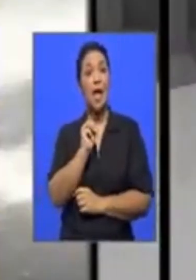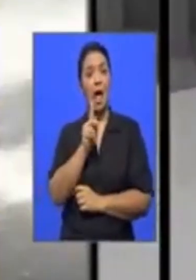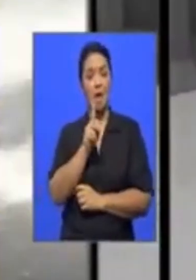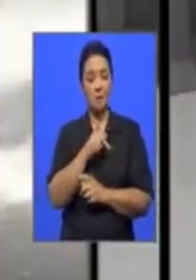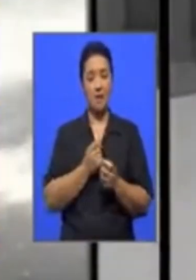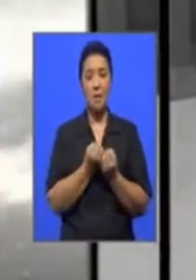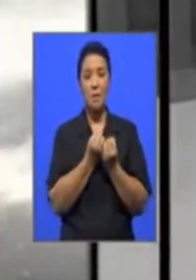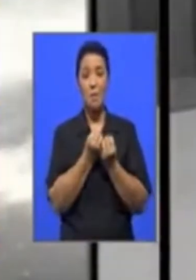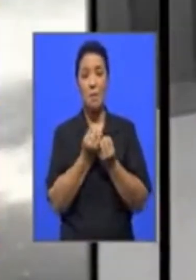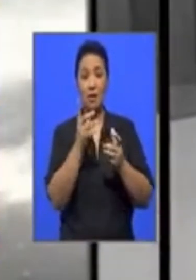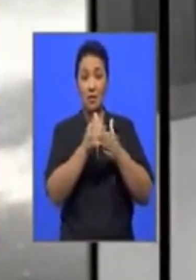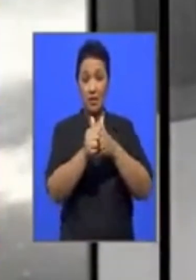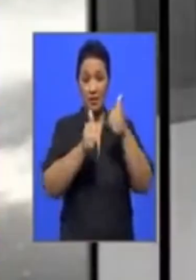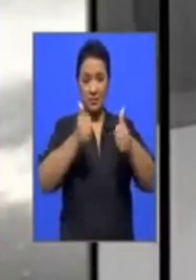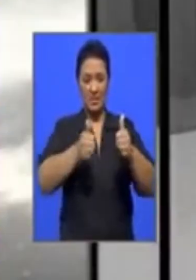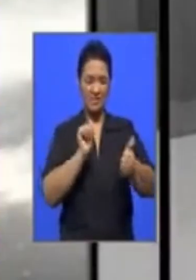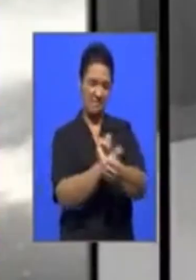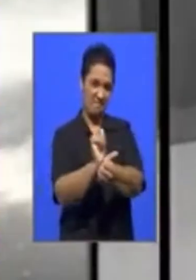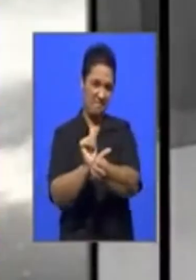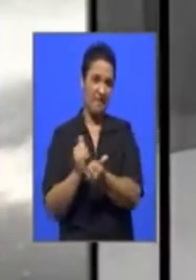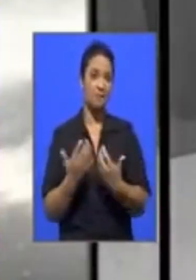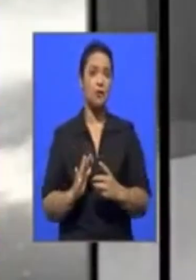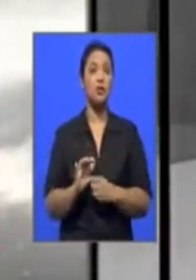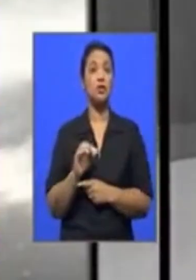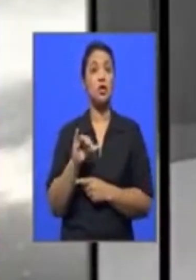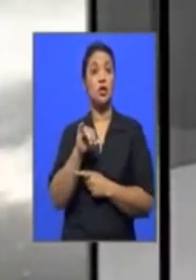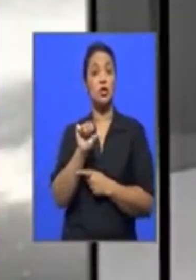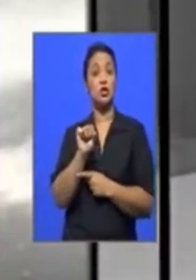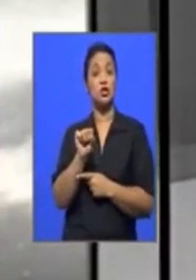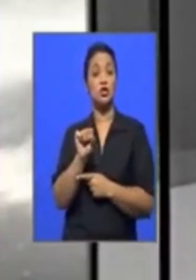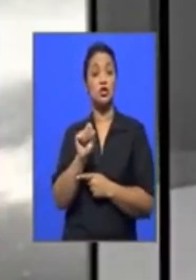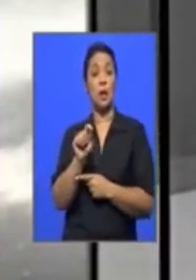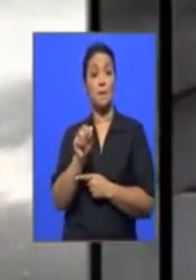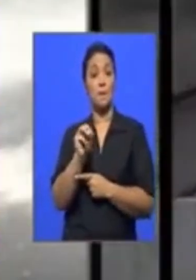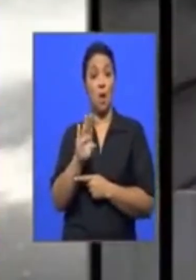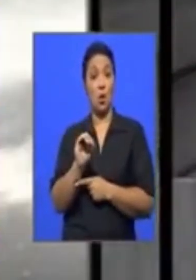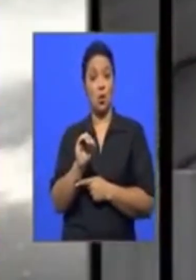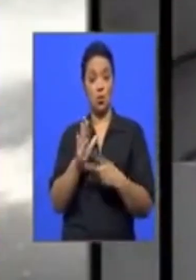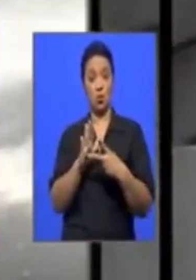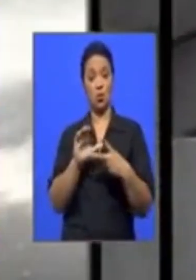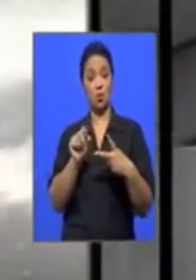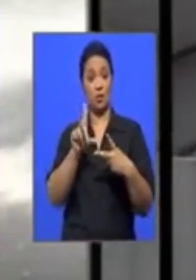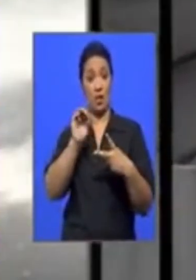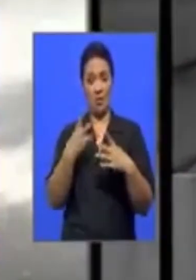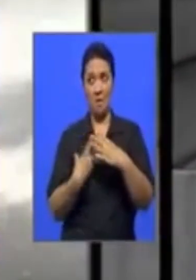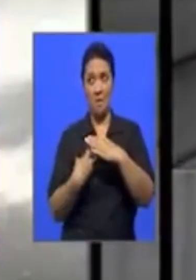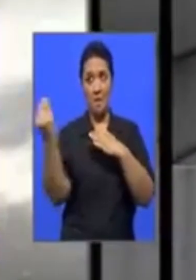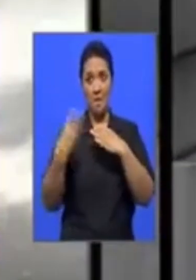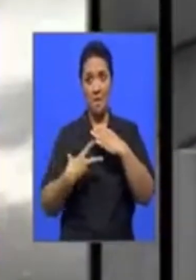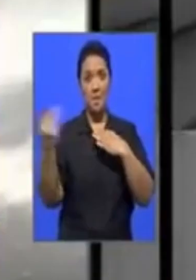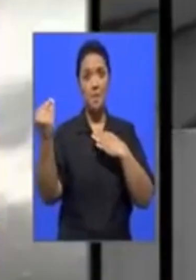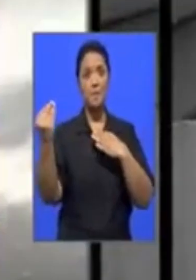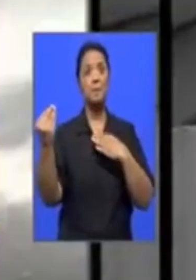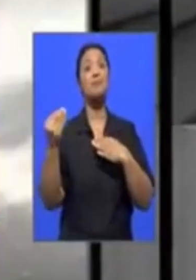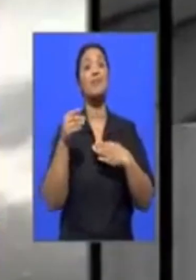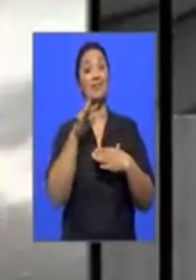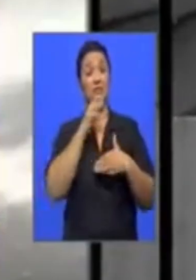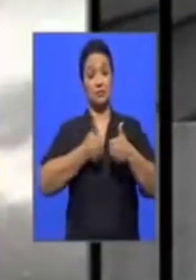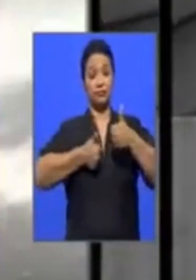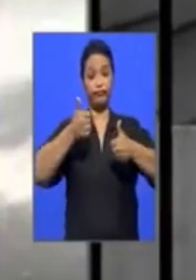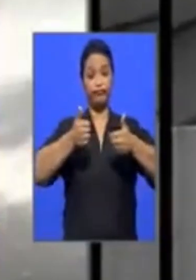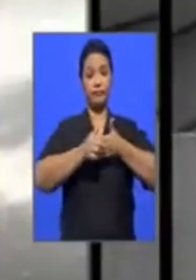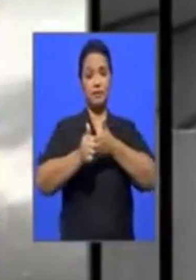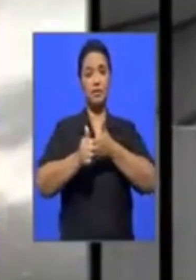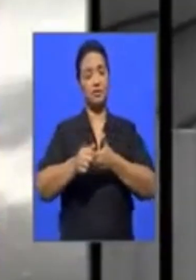Those who remained in the country worked underground. In 1961, Nelson Mandela and others formed the